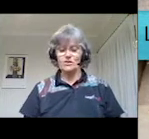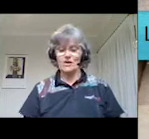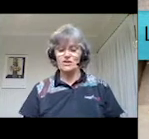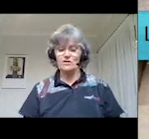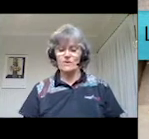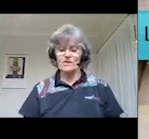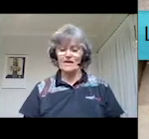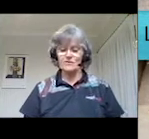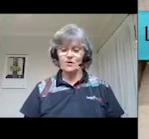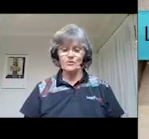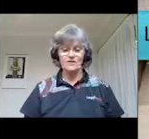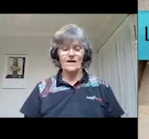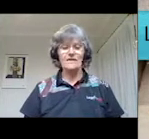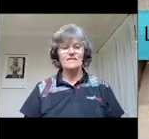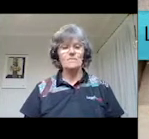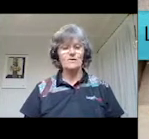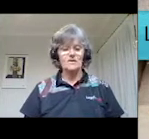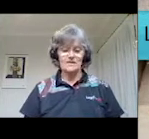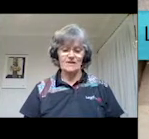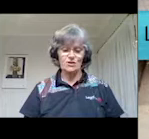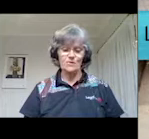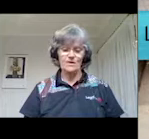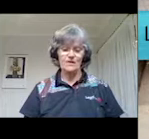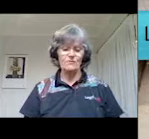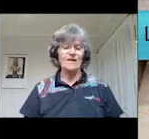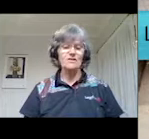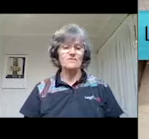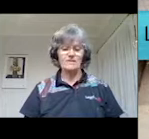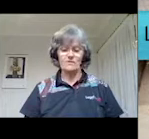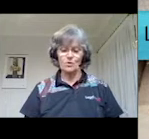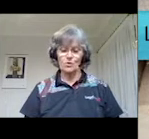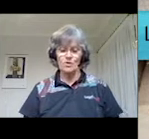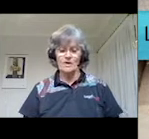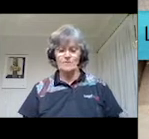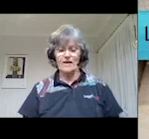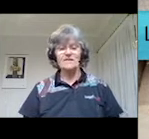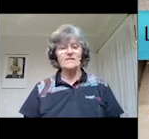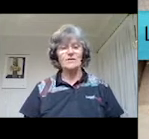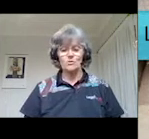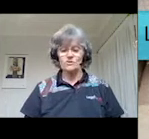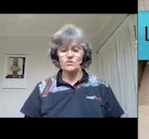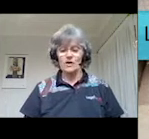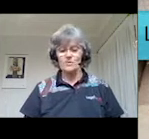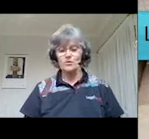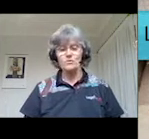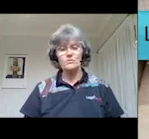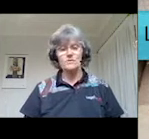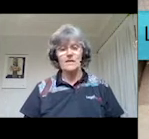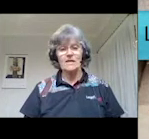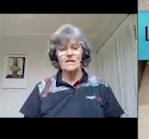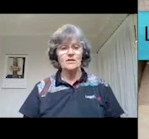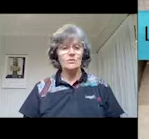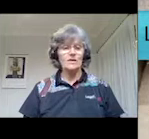your registration. We now know that you've had experience interpreting in a range of civil law matters in courts and